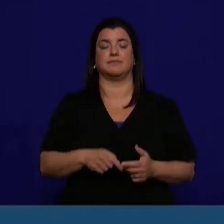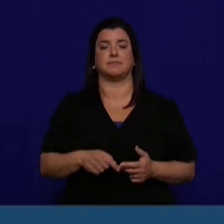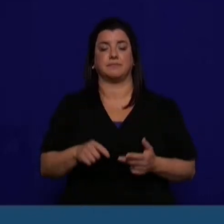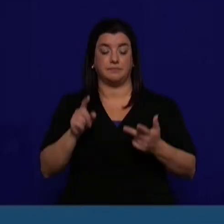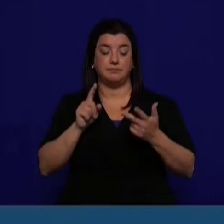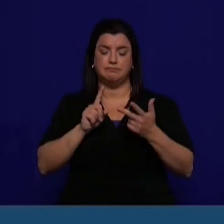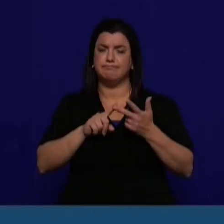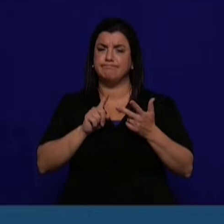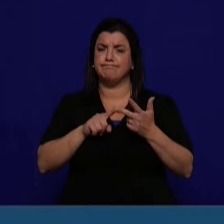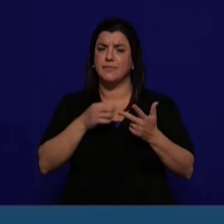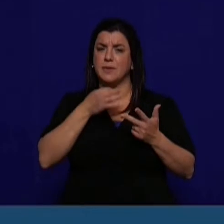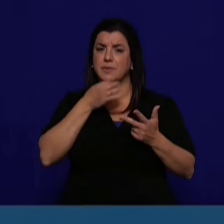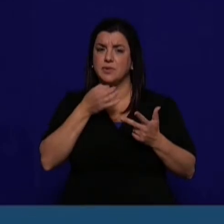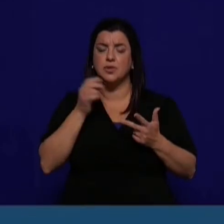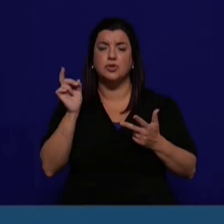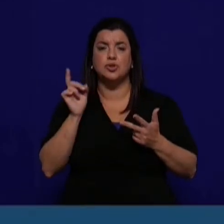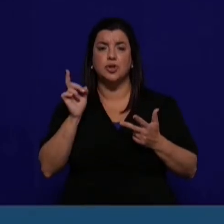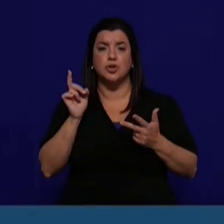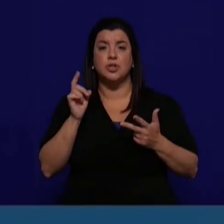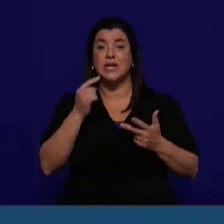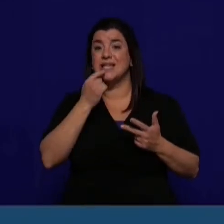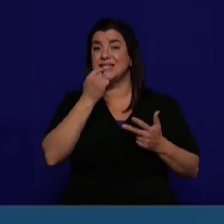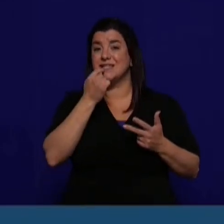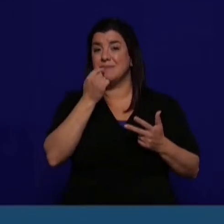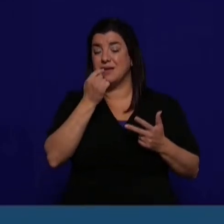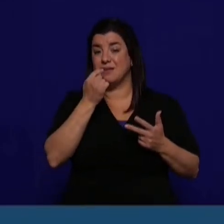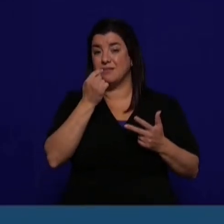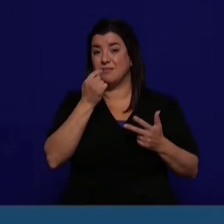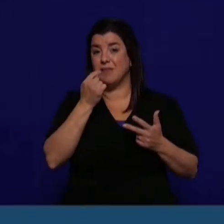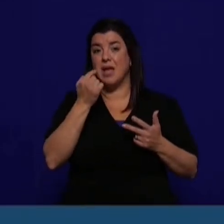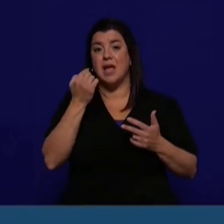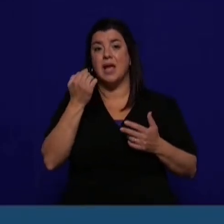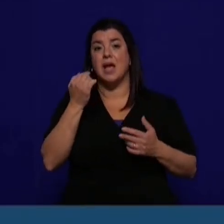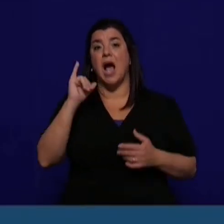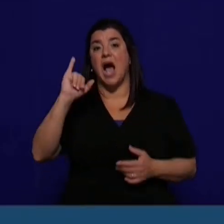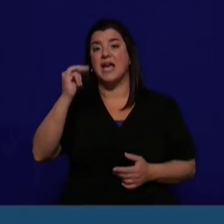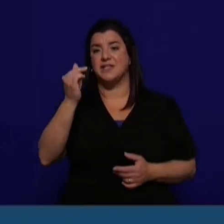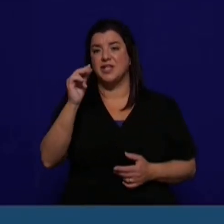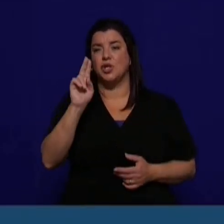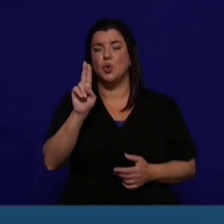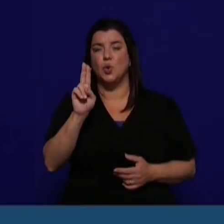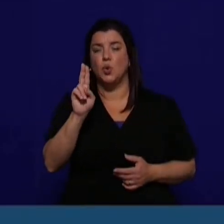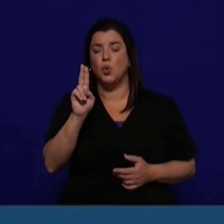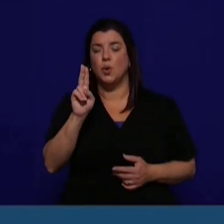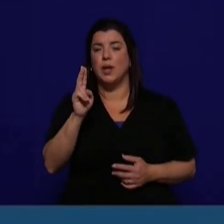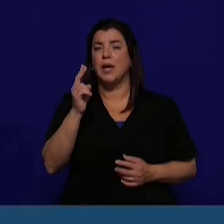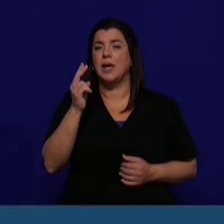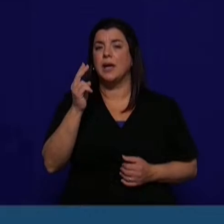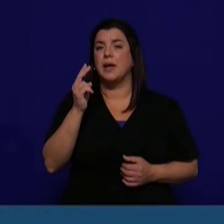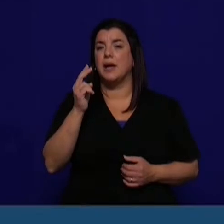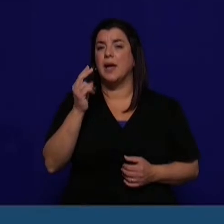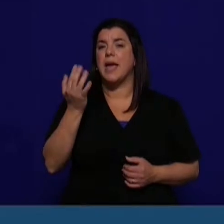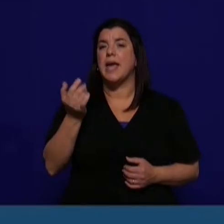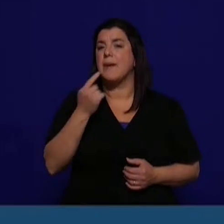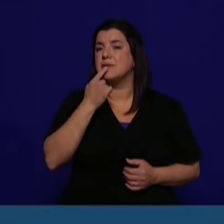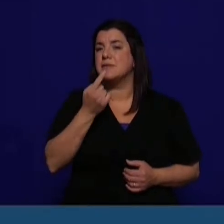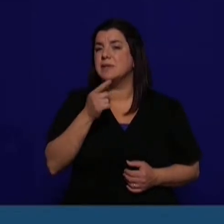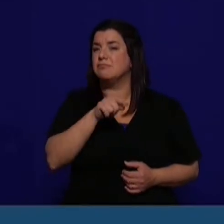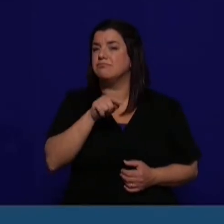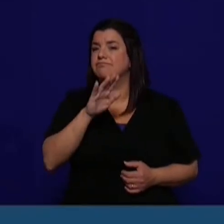L-aħħar domanda x'inhuma l-etajiet li bħalissa hemm fl-ITU bħala każijiet li hemm fl-ITU.